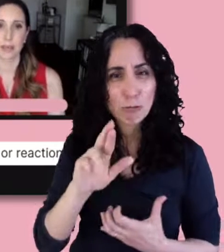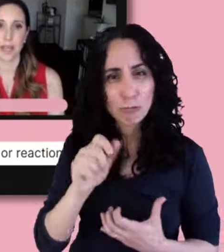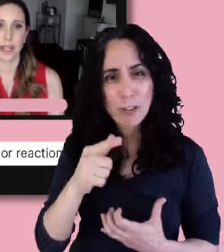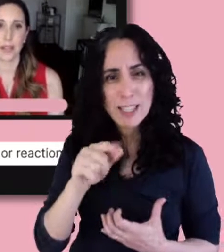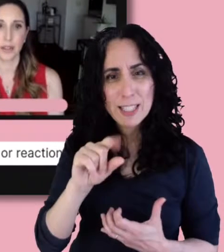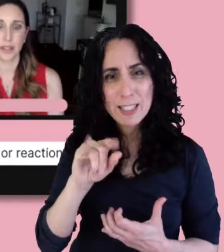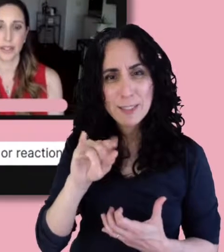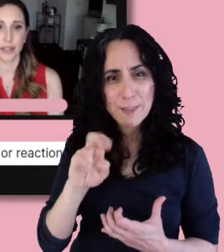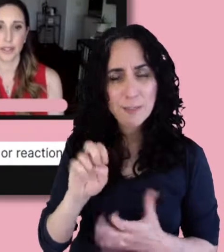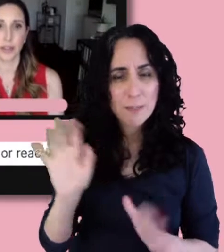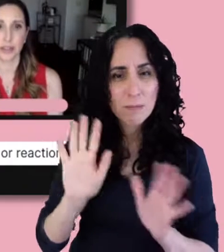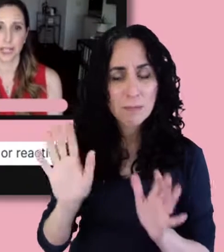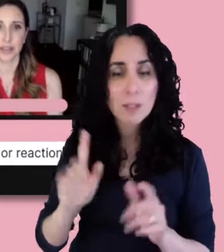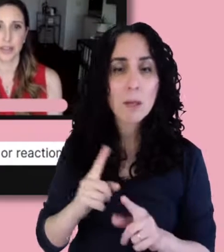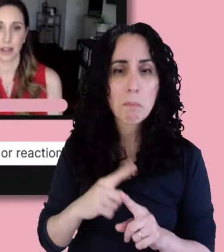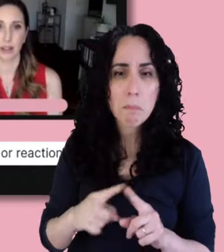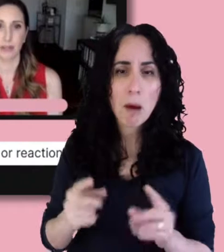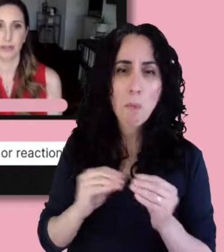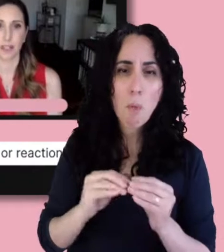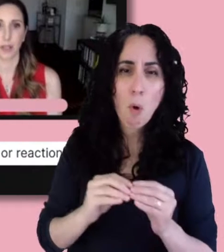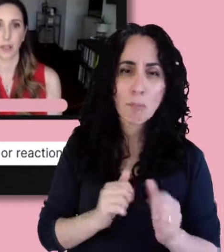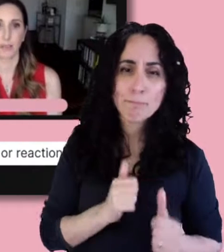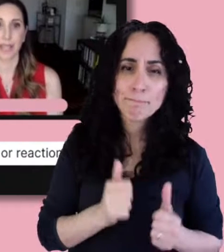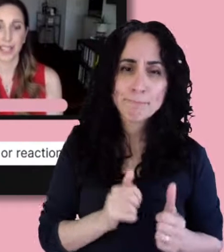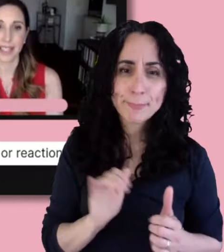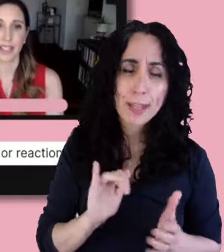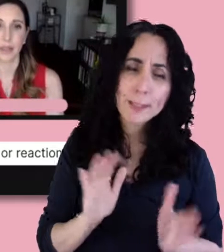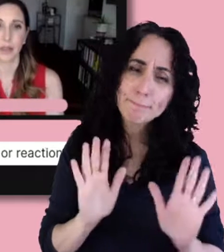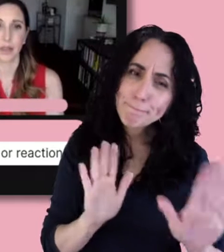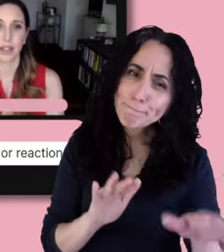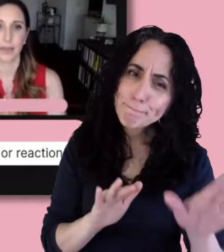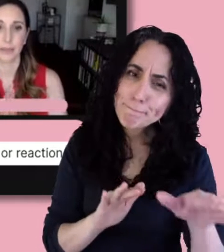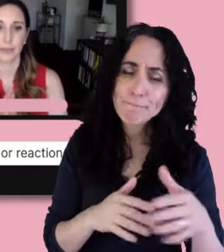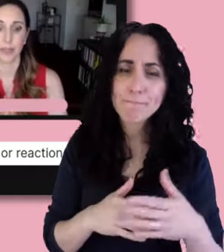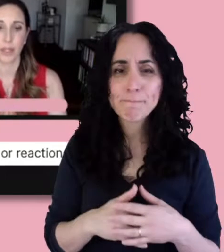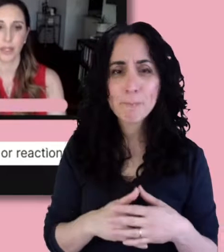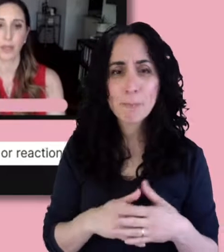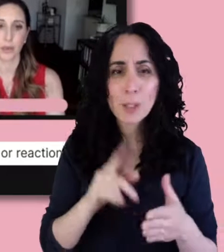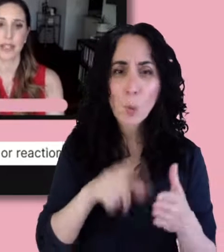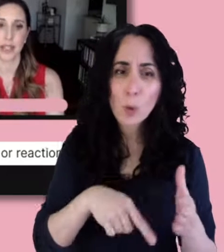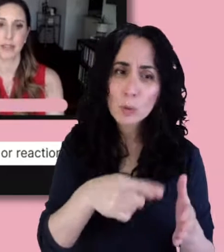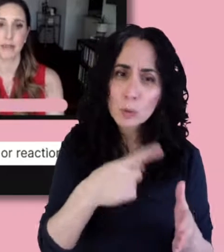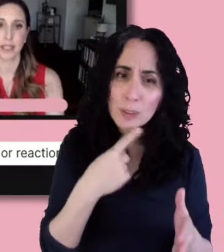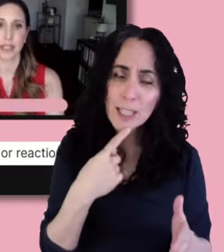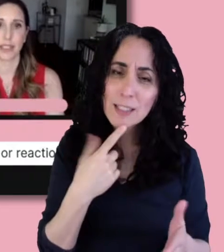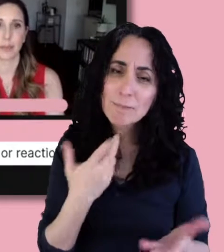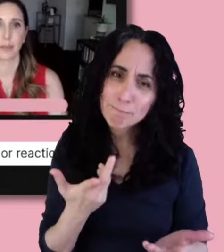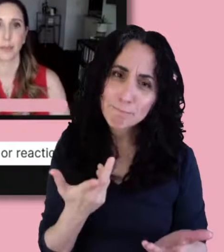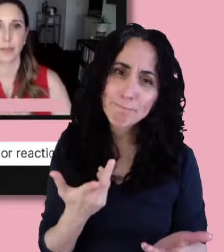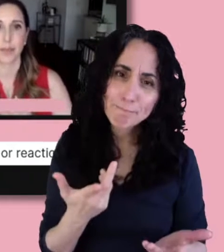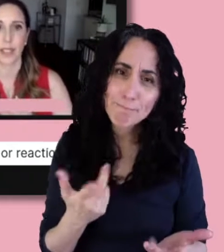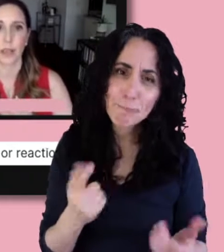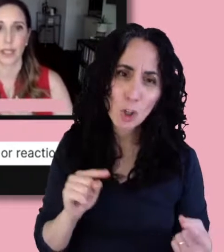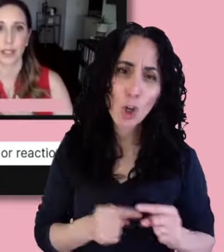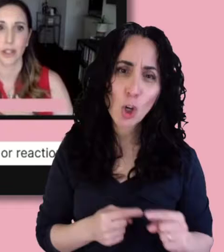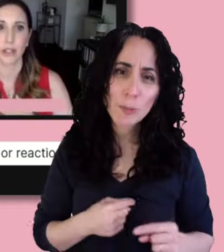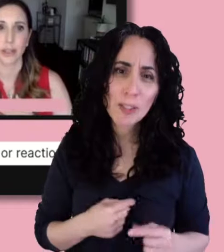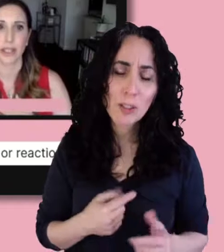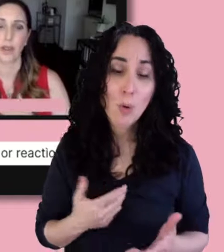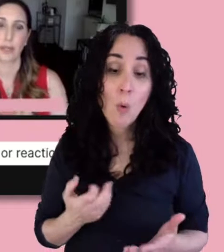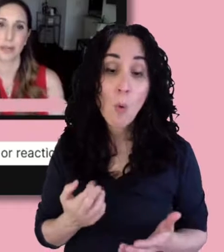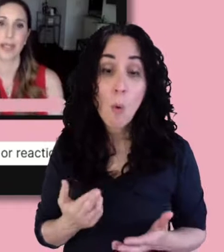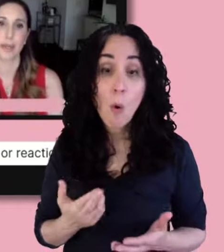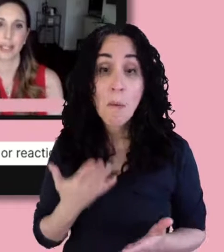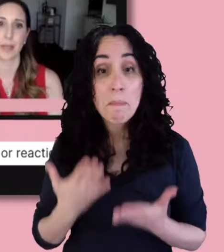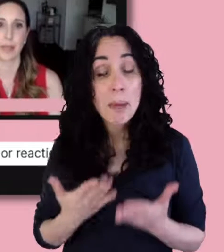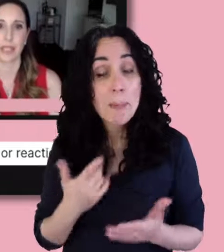but either the assertiveness of, hey, what you said really, it hurts me,